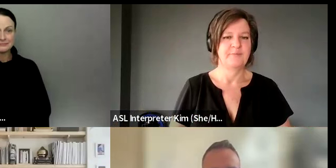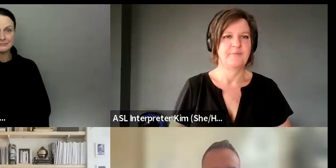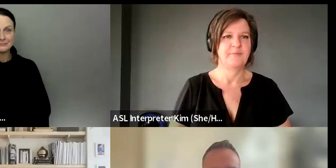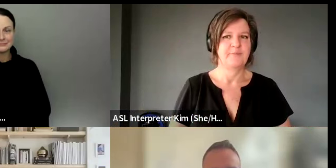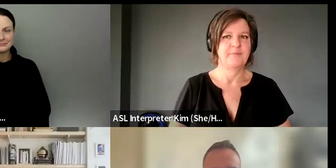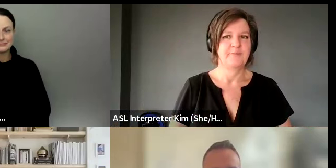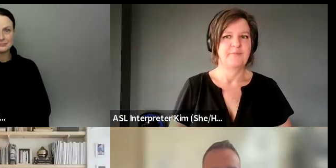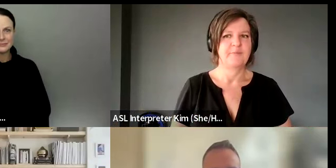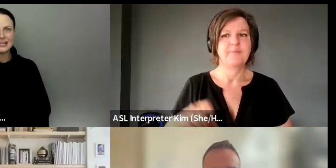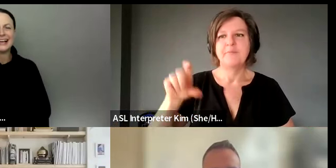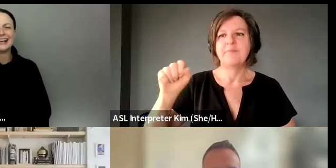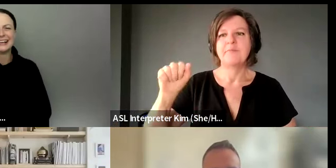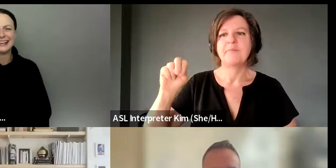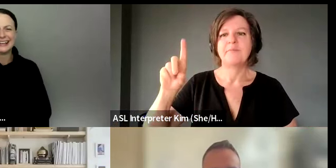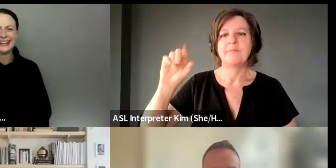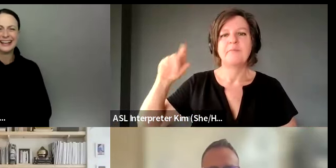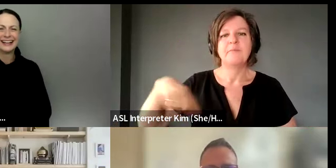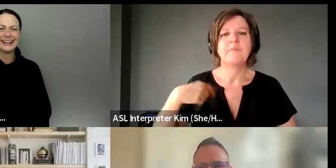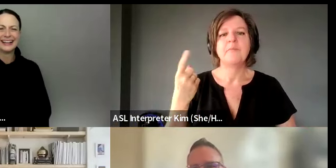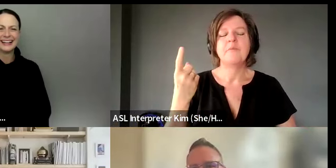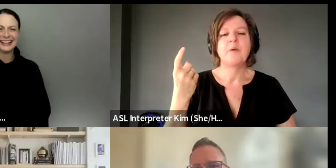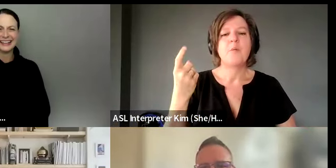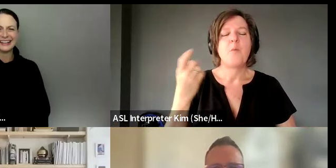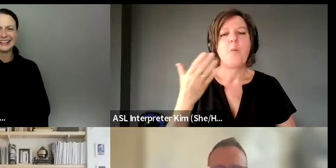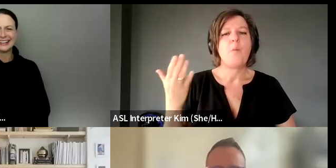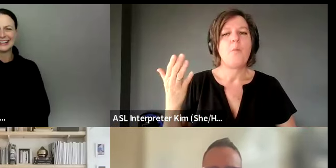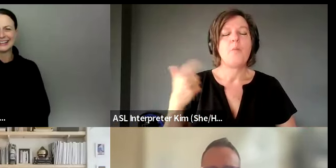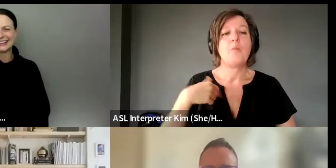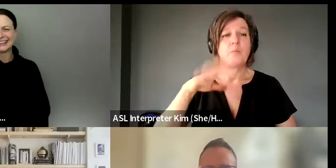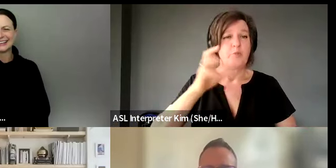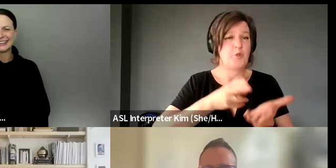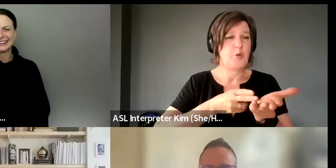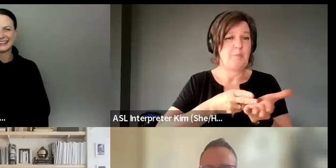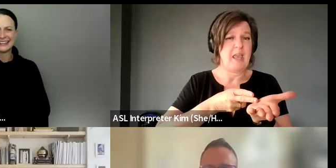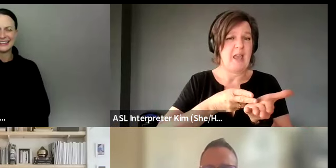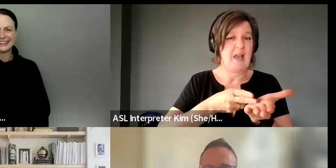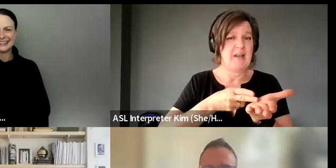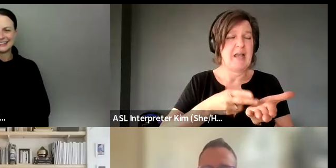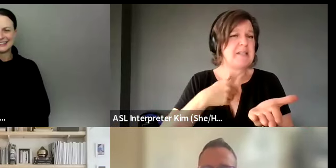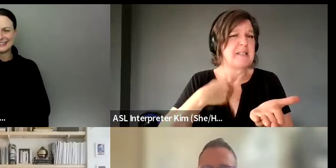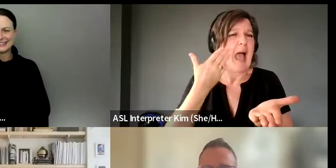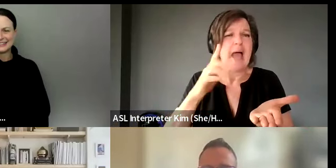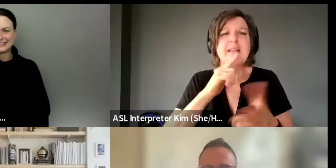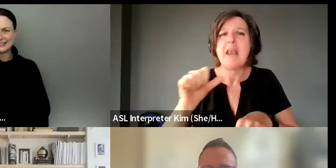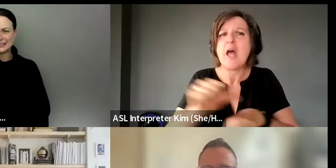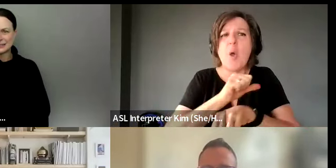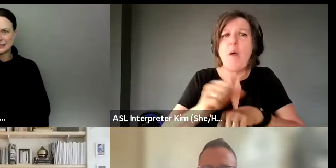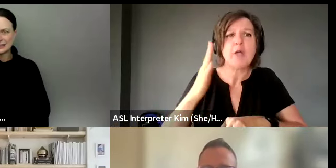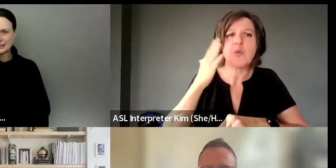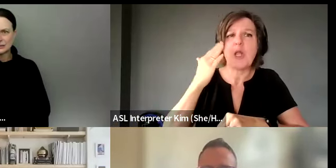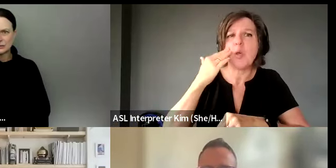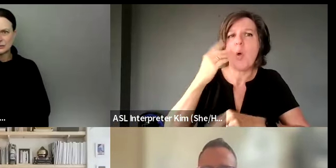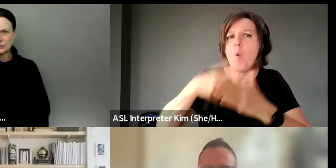I got one feedback. It's like, to be honest, I do not actually know what the booth is about.